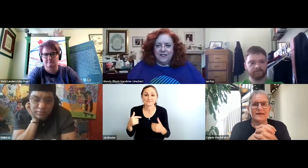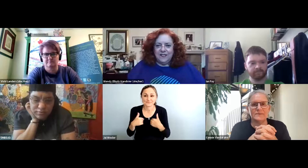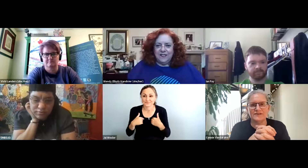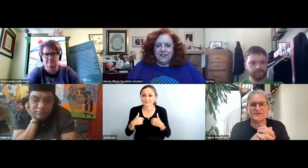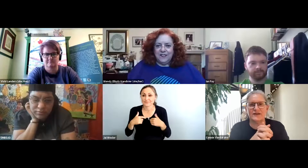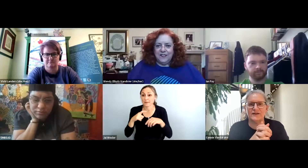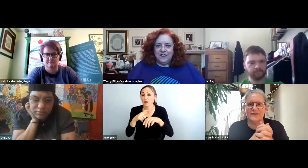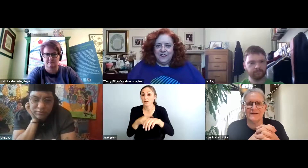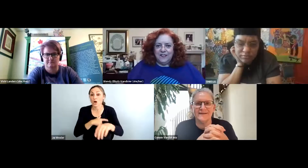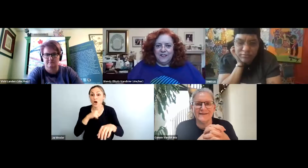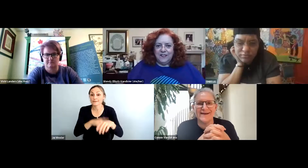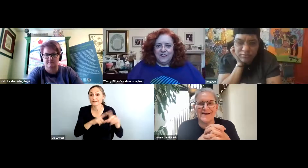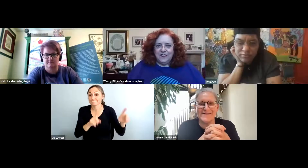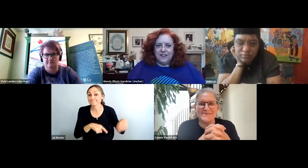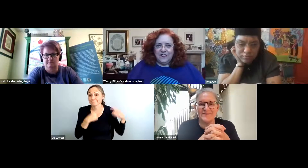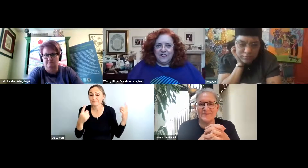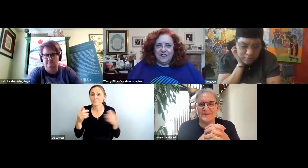arts administrator,